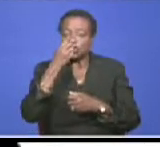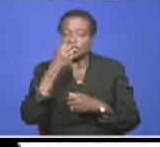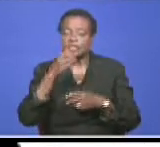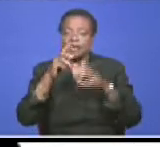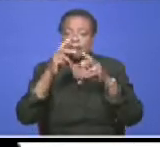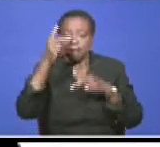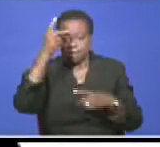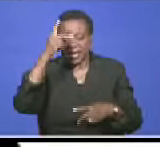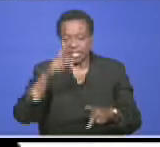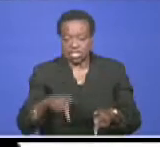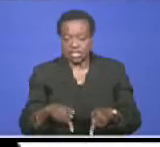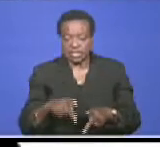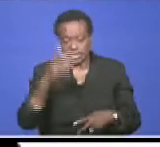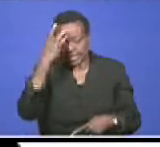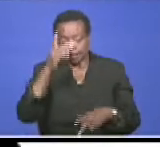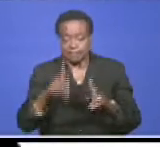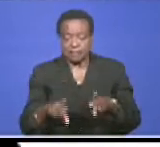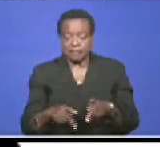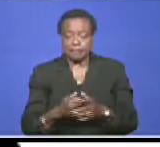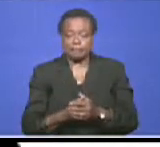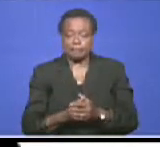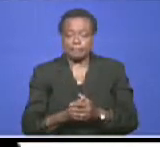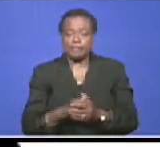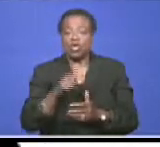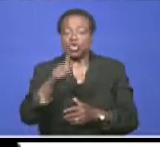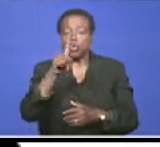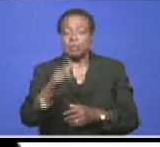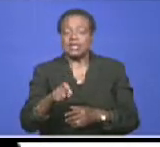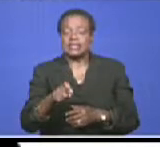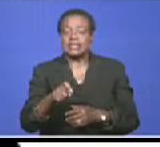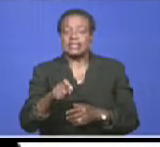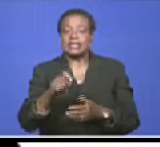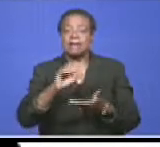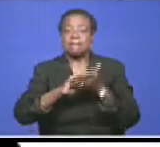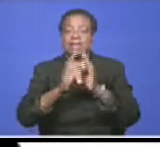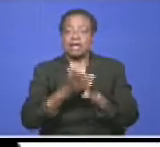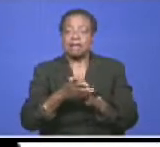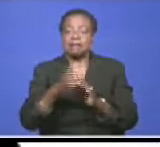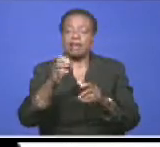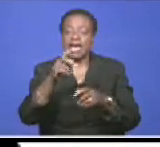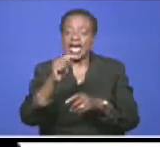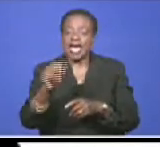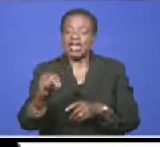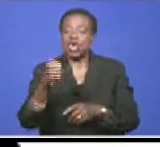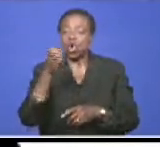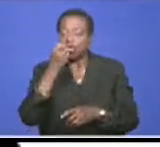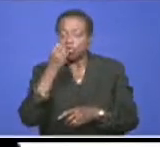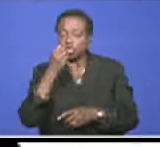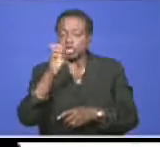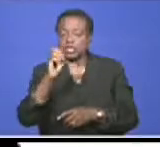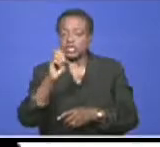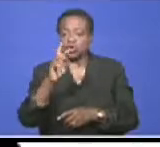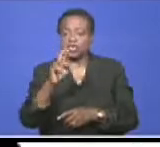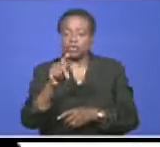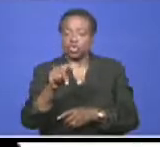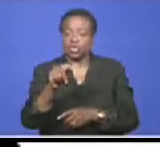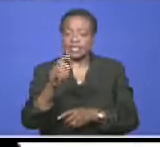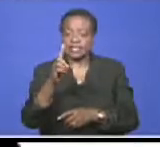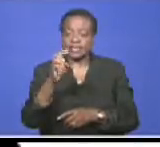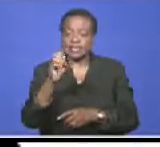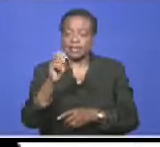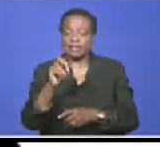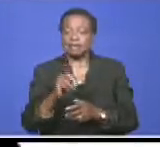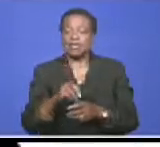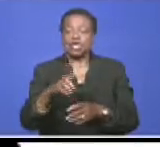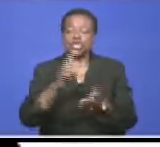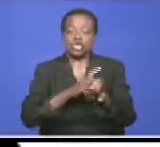desire to treat orthodontic patients, you need to go and become an orthodontist. Dr. Nigel Lewis of the Universal